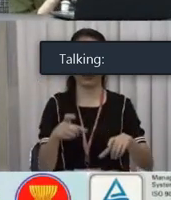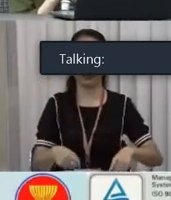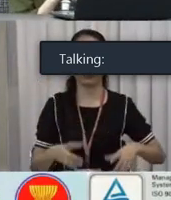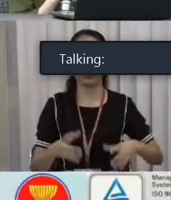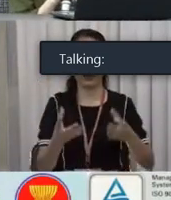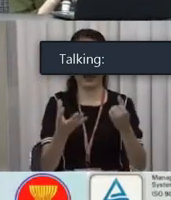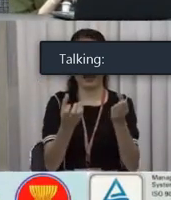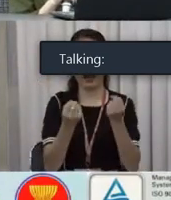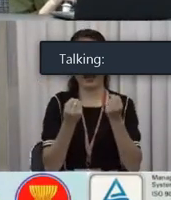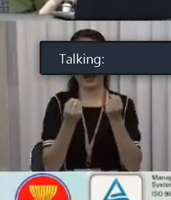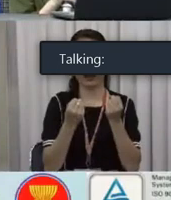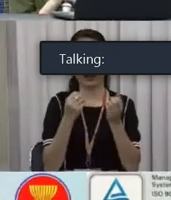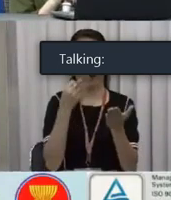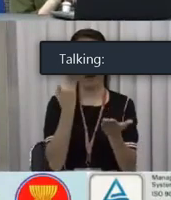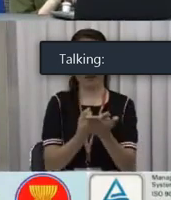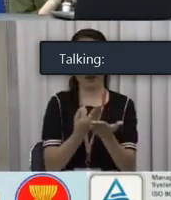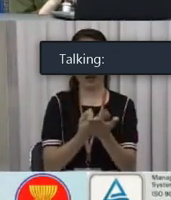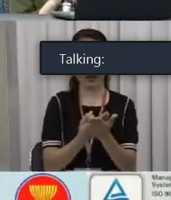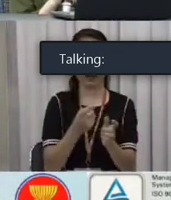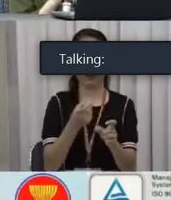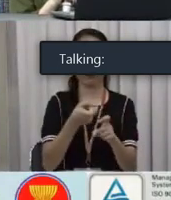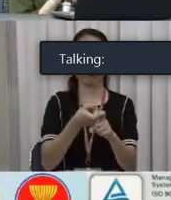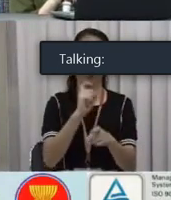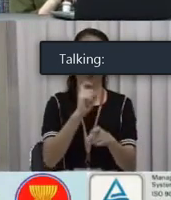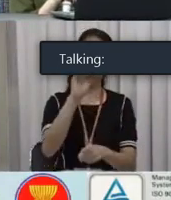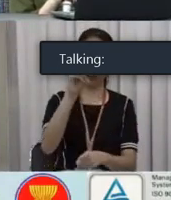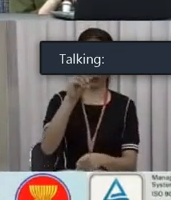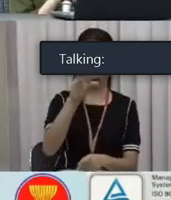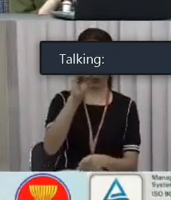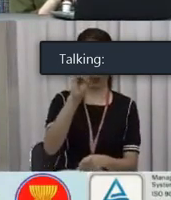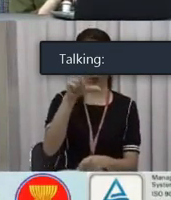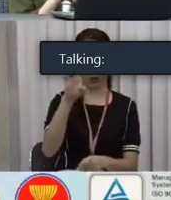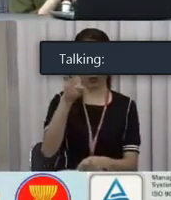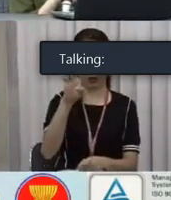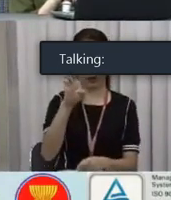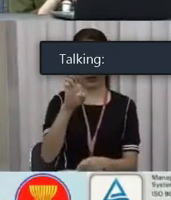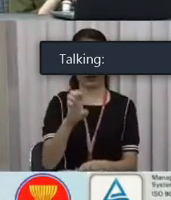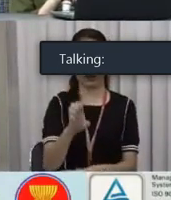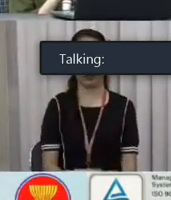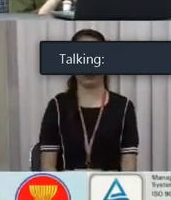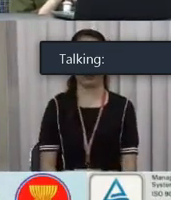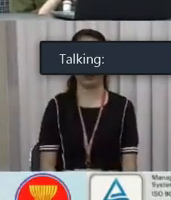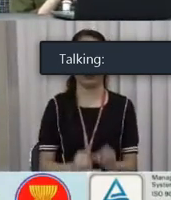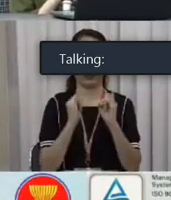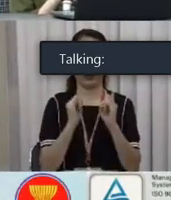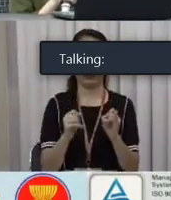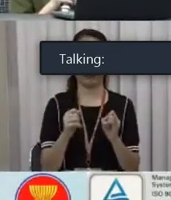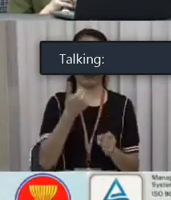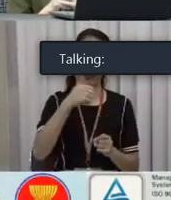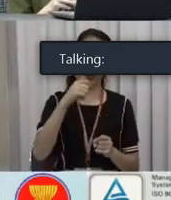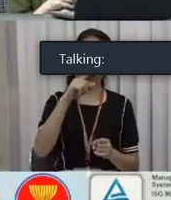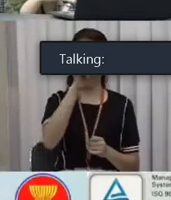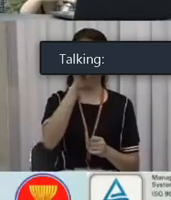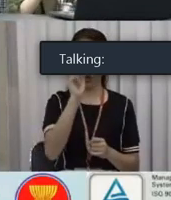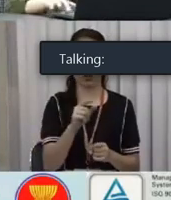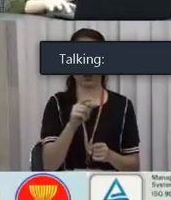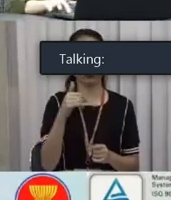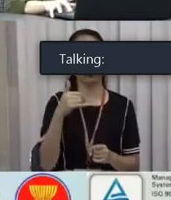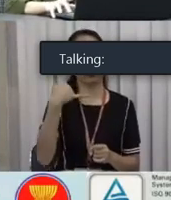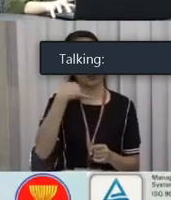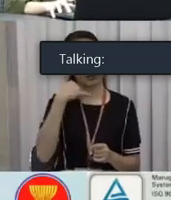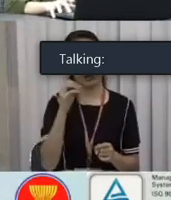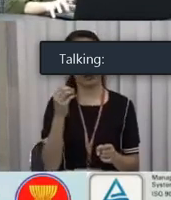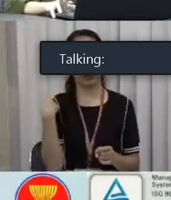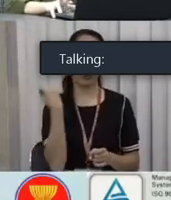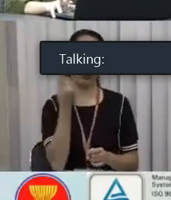Okay, for concerns again, for any questions, you may contact Ms. Donavel T. Mantos kay siya ang